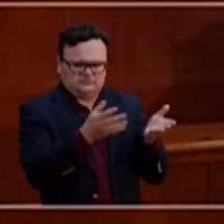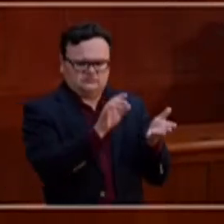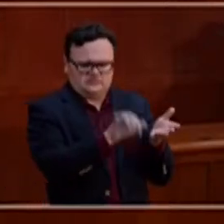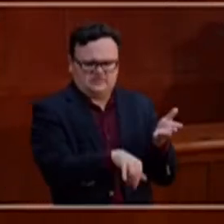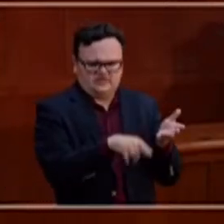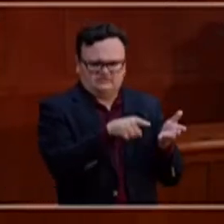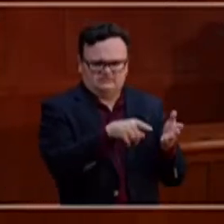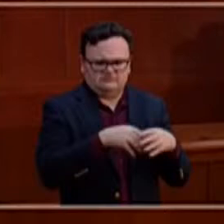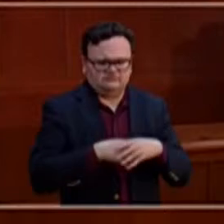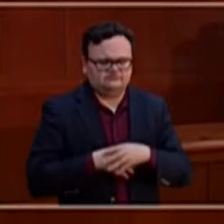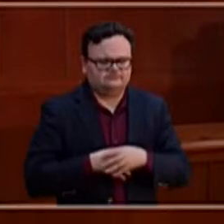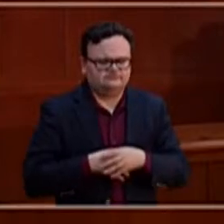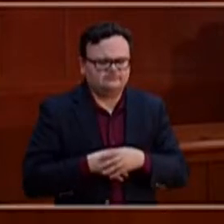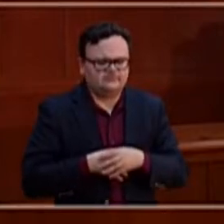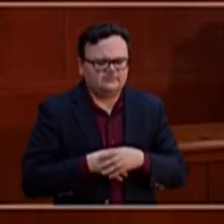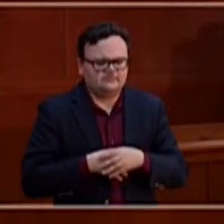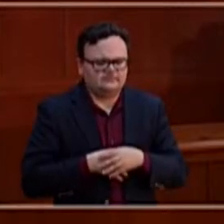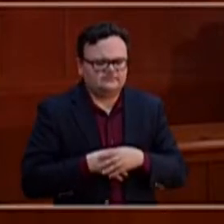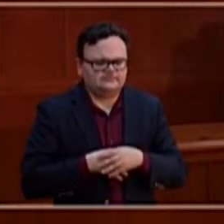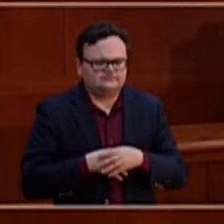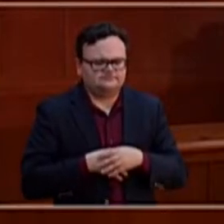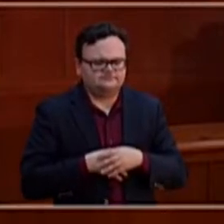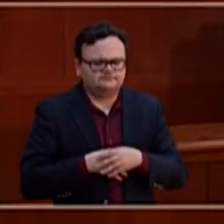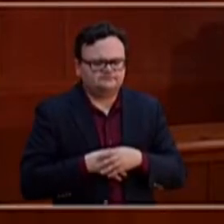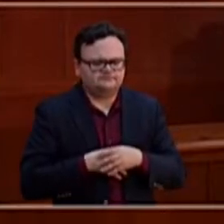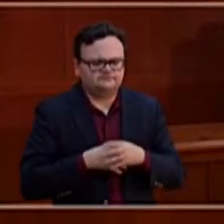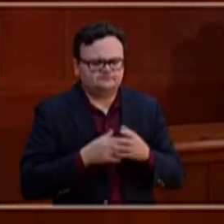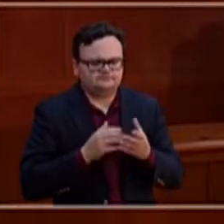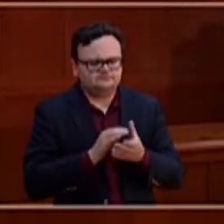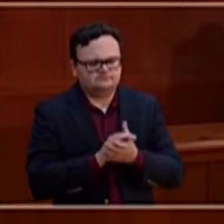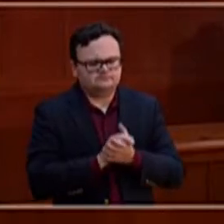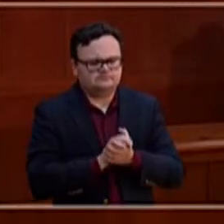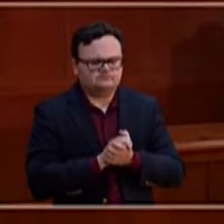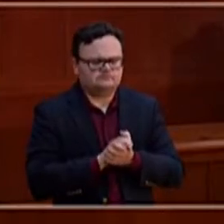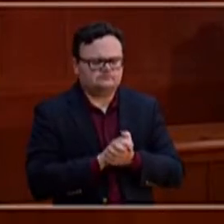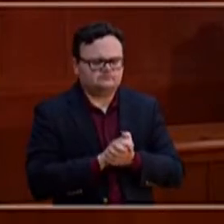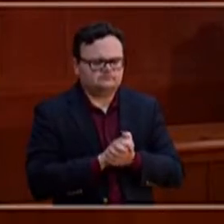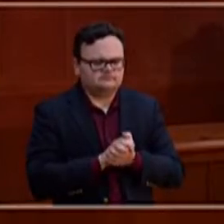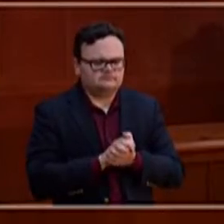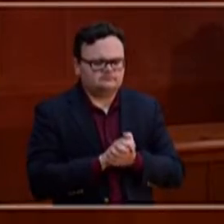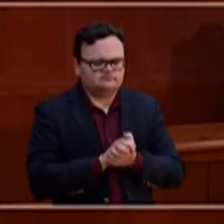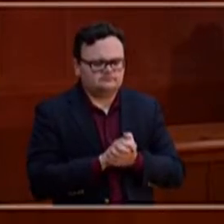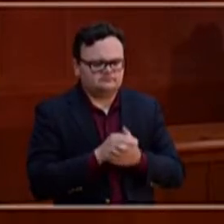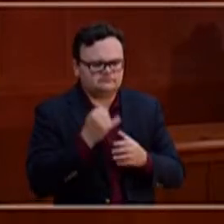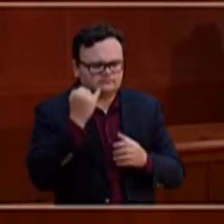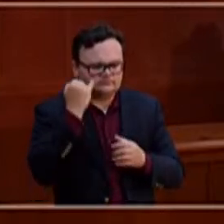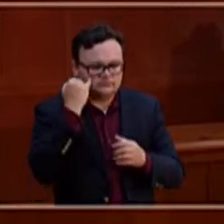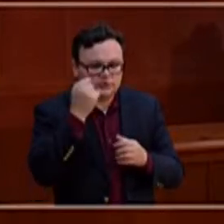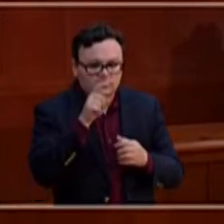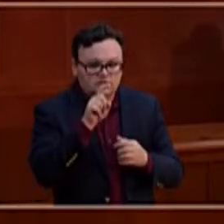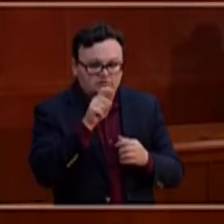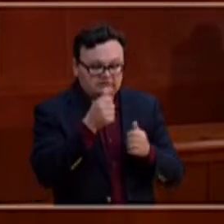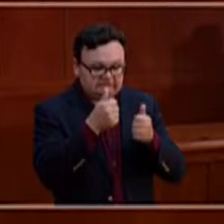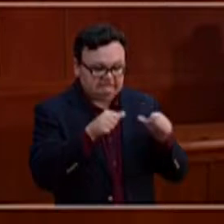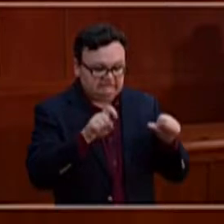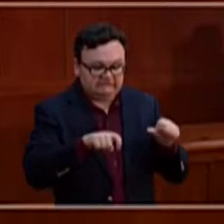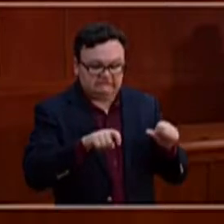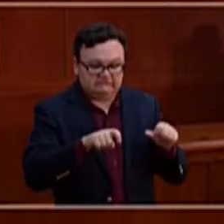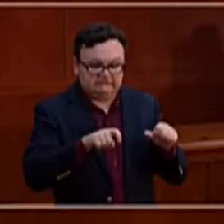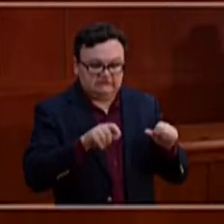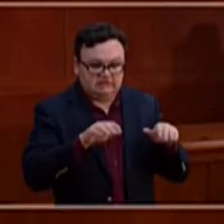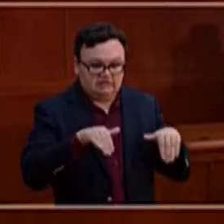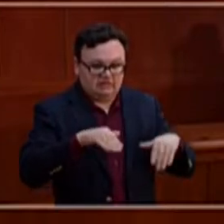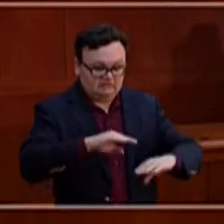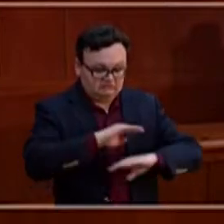constant. There has not been a resource that we have communicated to the state that has not been met. Every PPE was